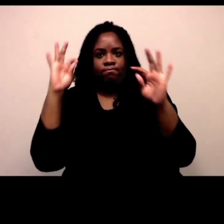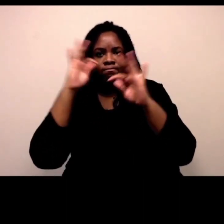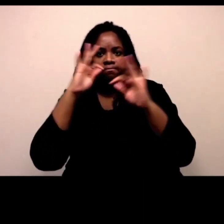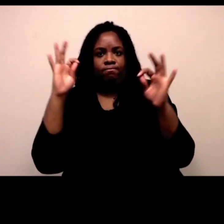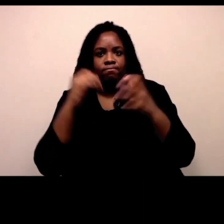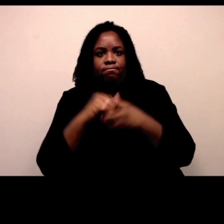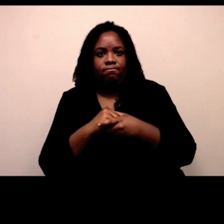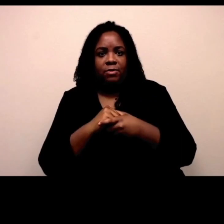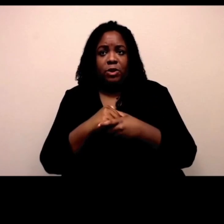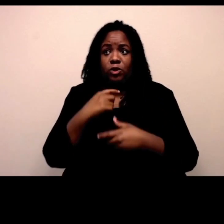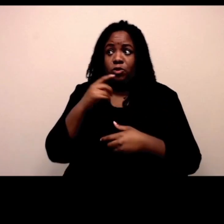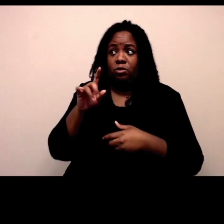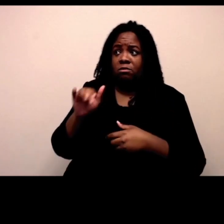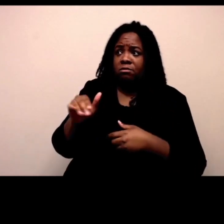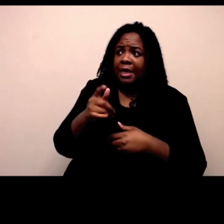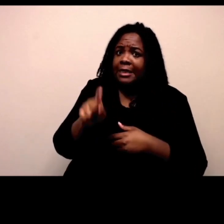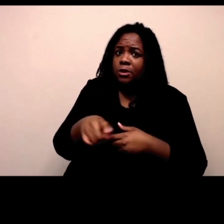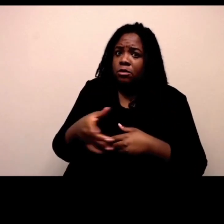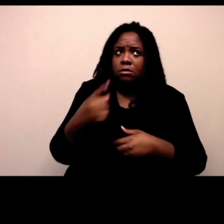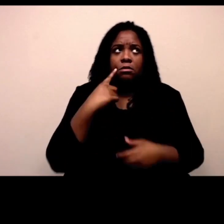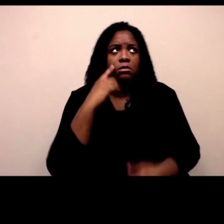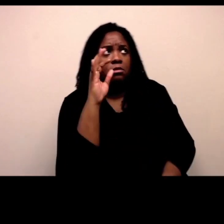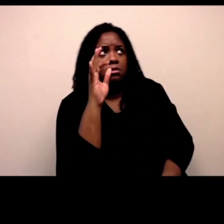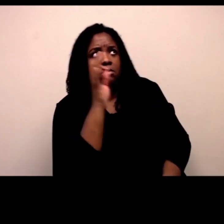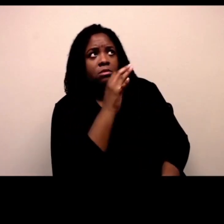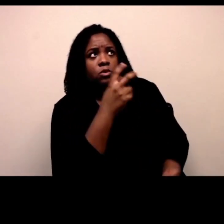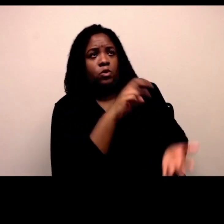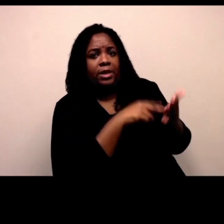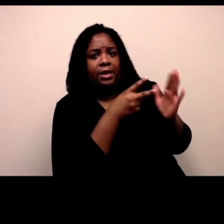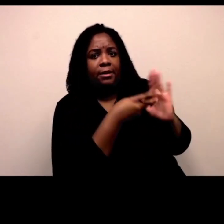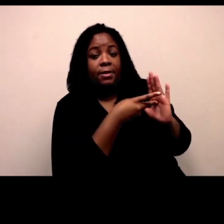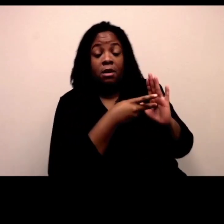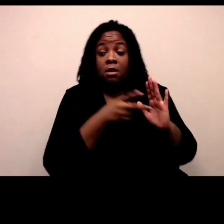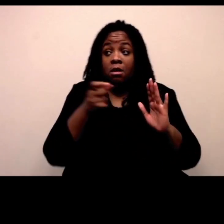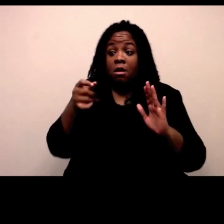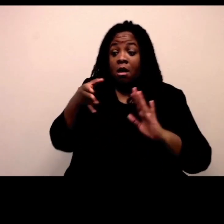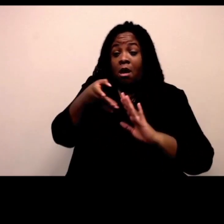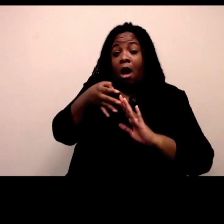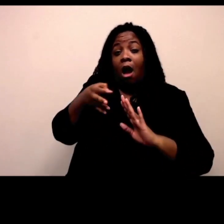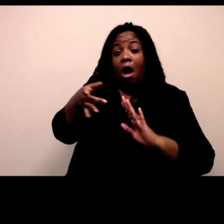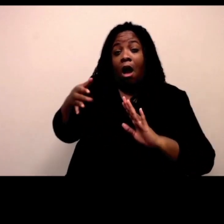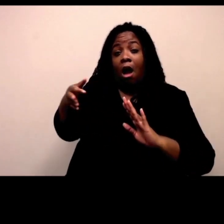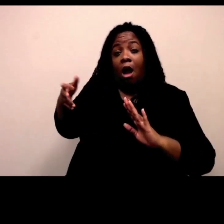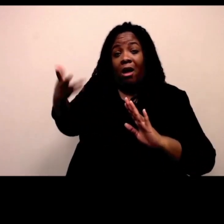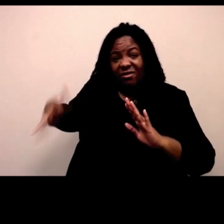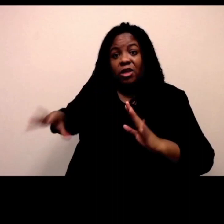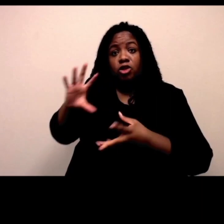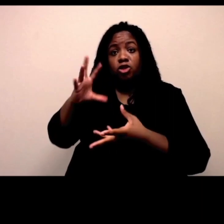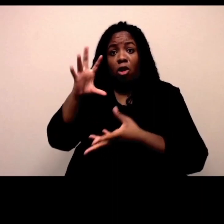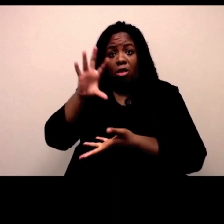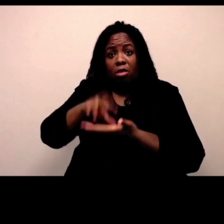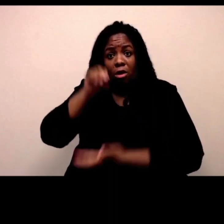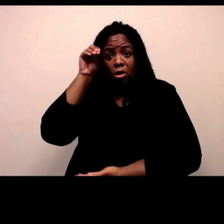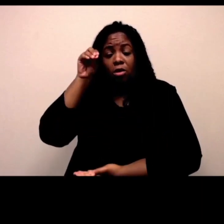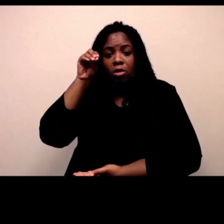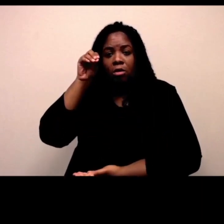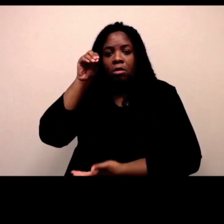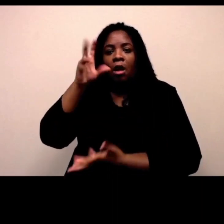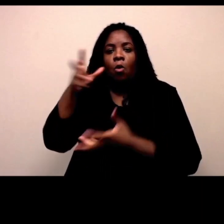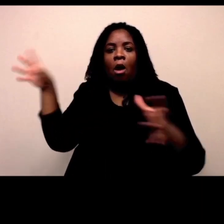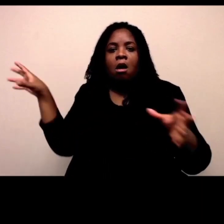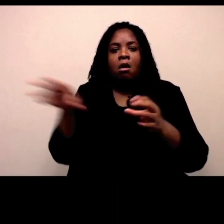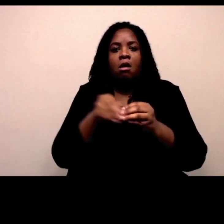mean? Yeah, I want all of these things that you've learned in these other classes to come together in one culminating